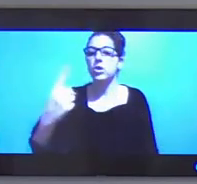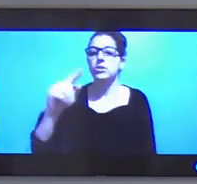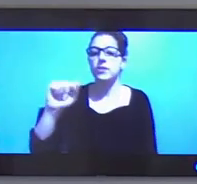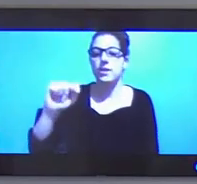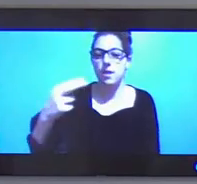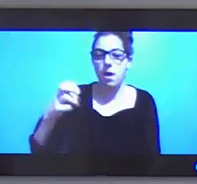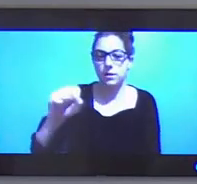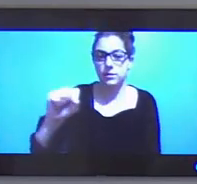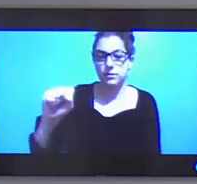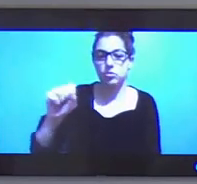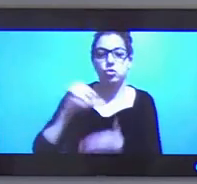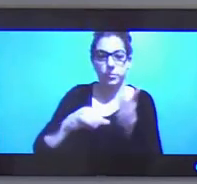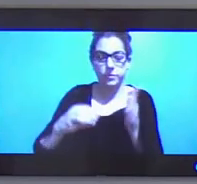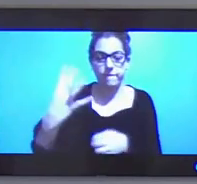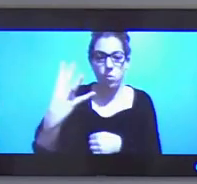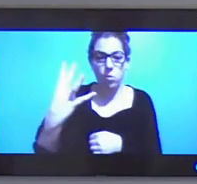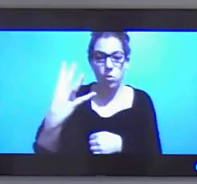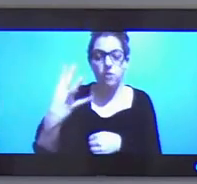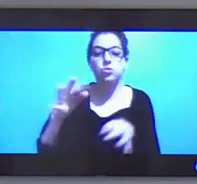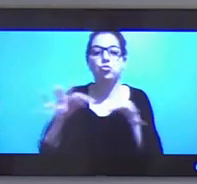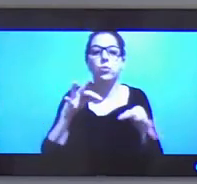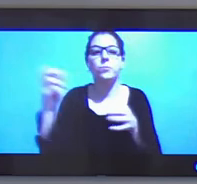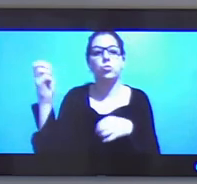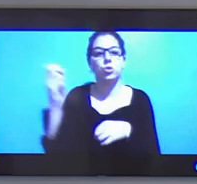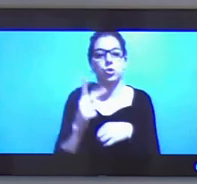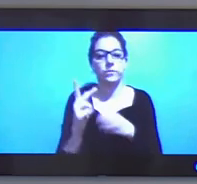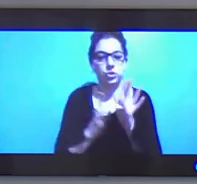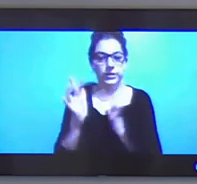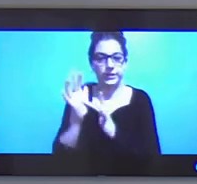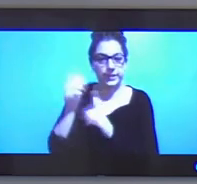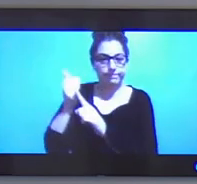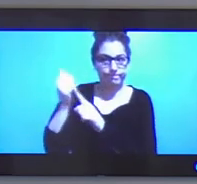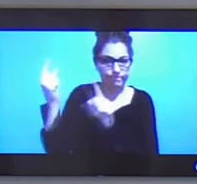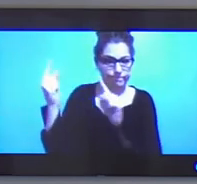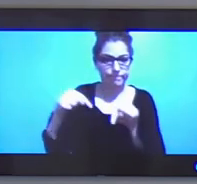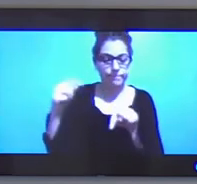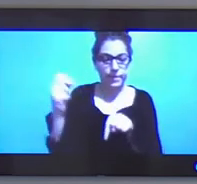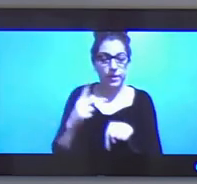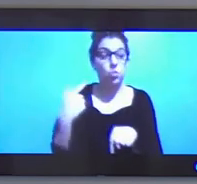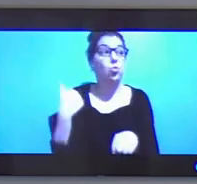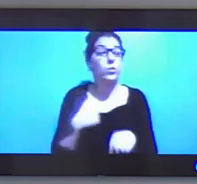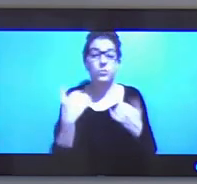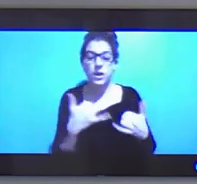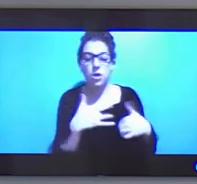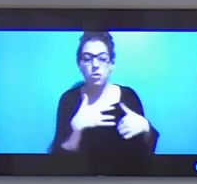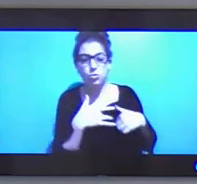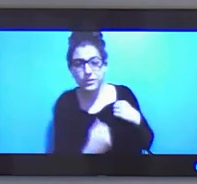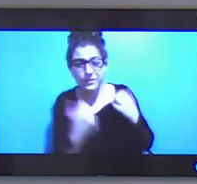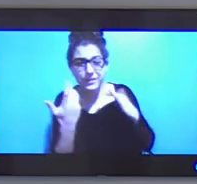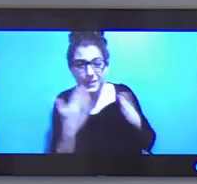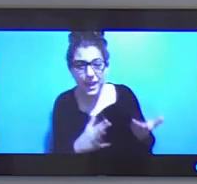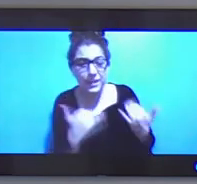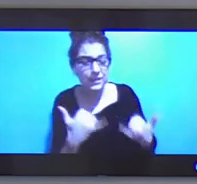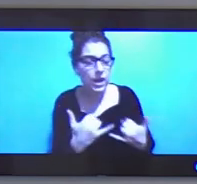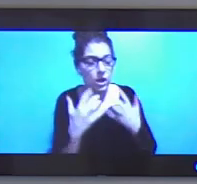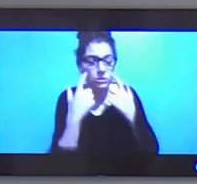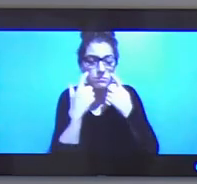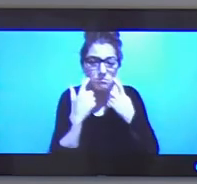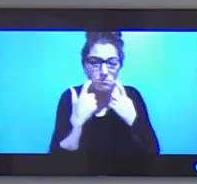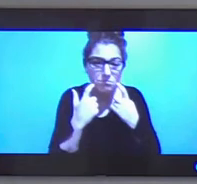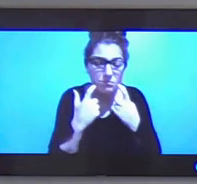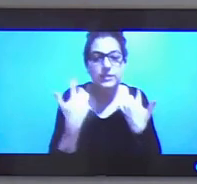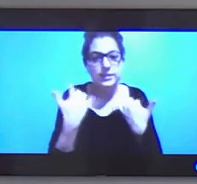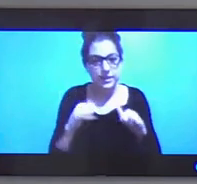4, which describes the return of Jesus. And that even though we grieve our dead in the Lord now, we grieve in faith and in